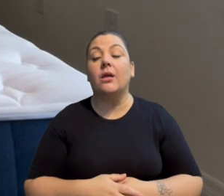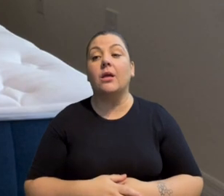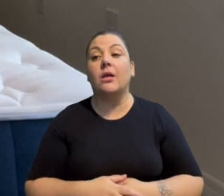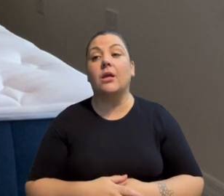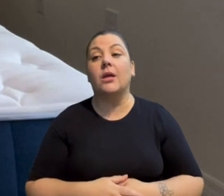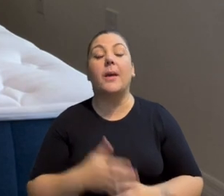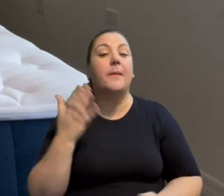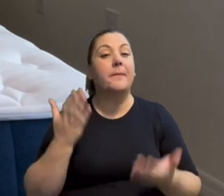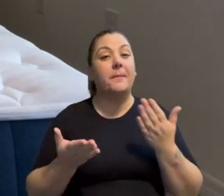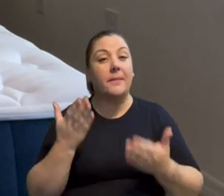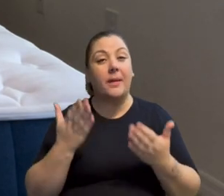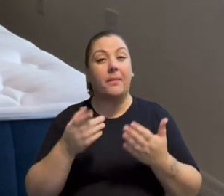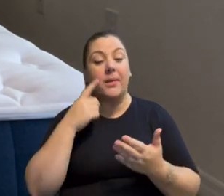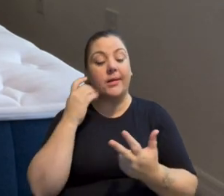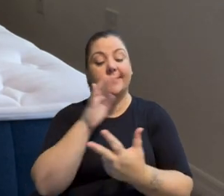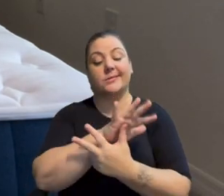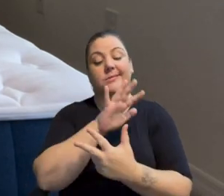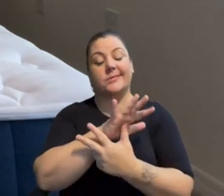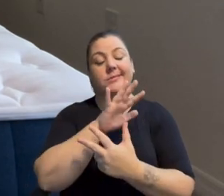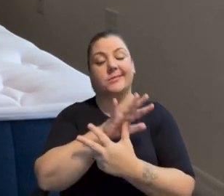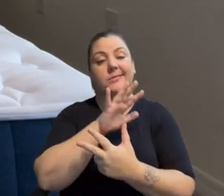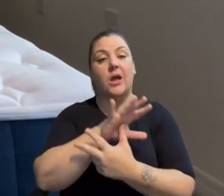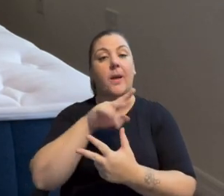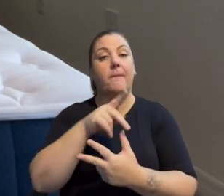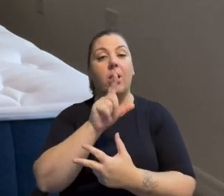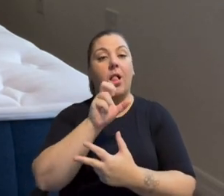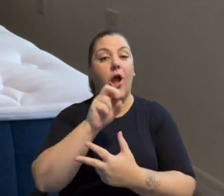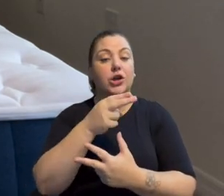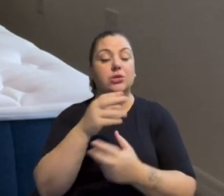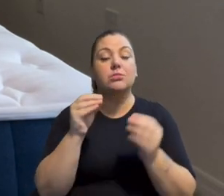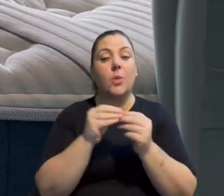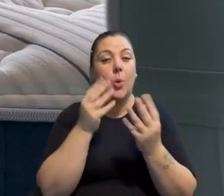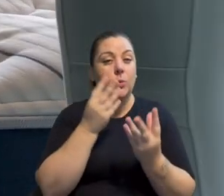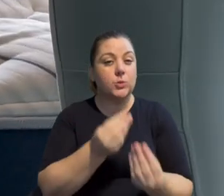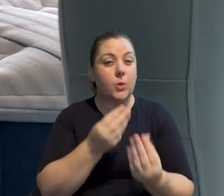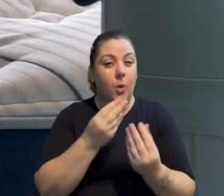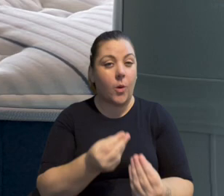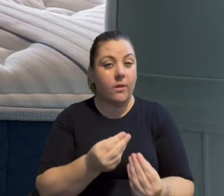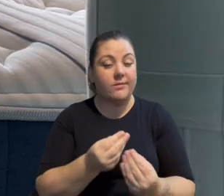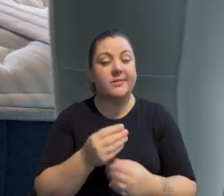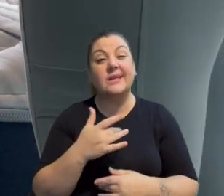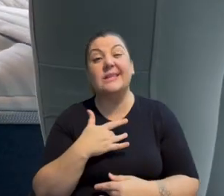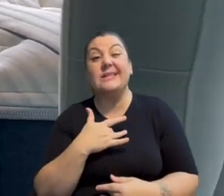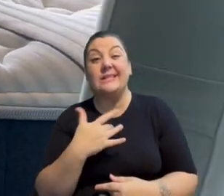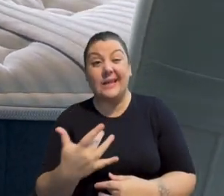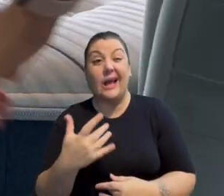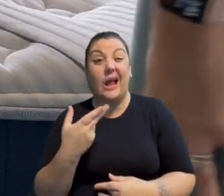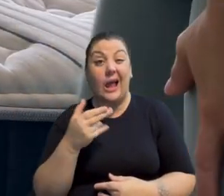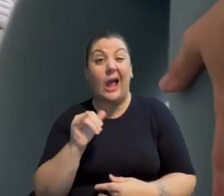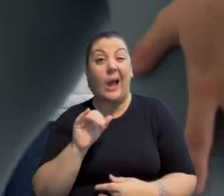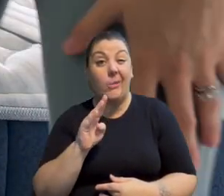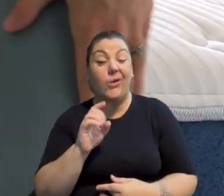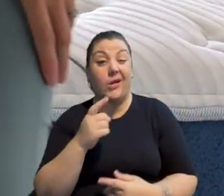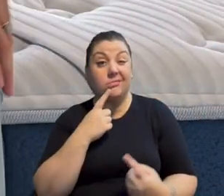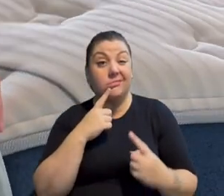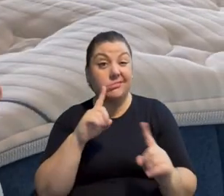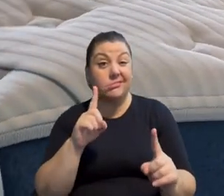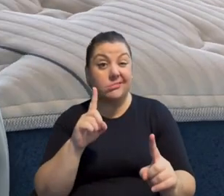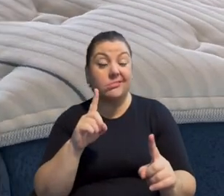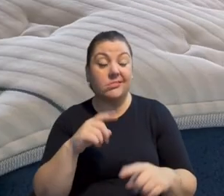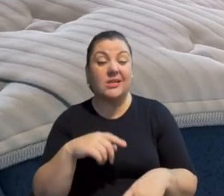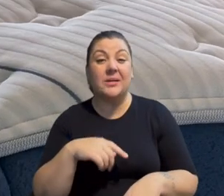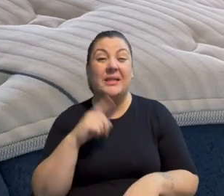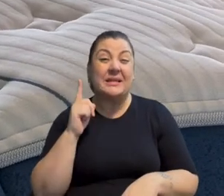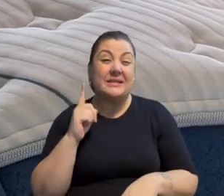is the Luxury Plush feel. It's a little bit of a softer mattress. Typically, hybrid mattresses do pretty well in this category,